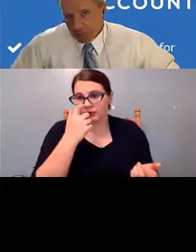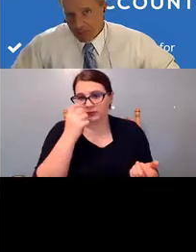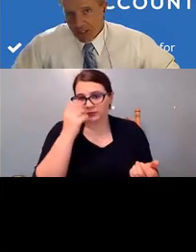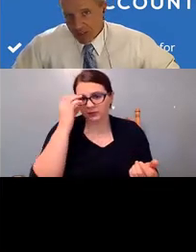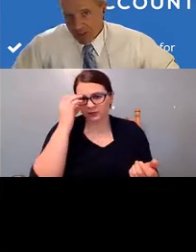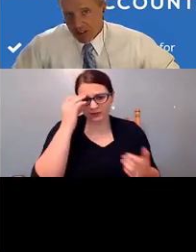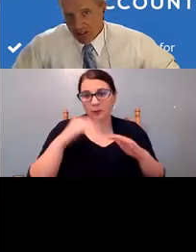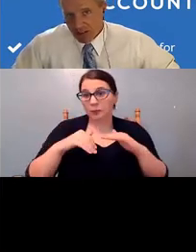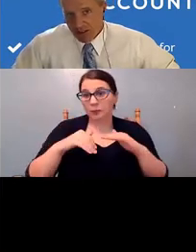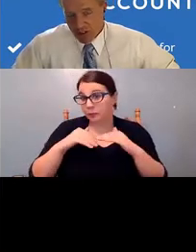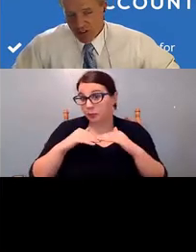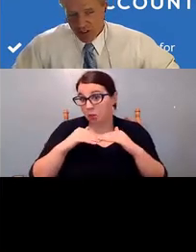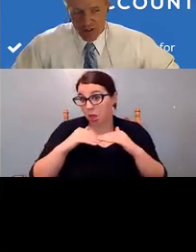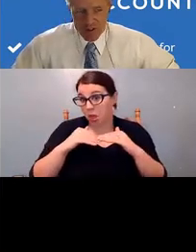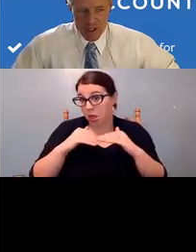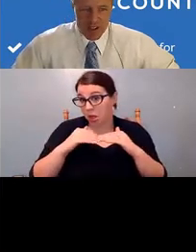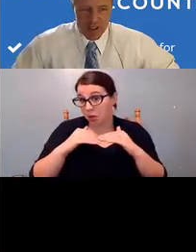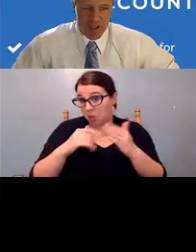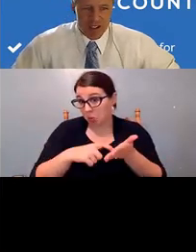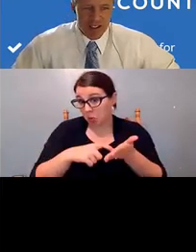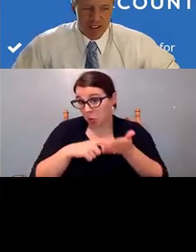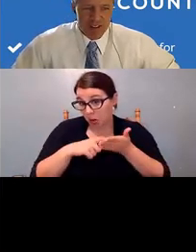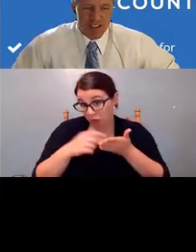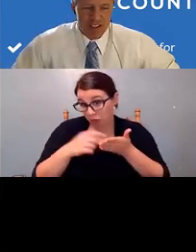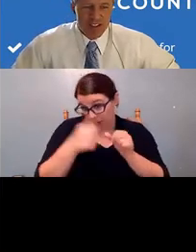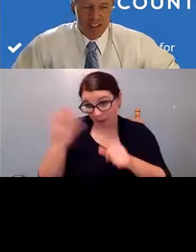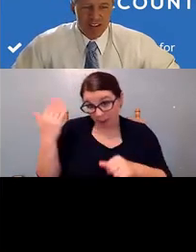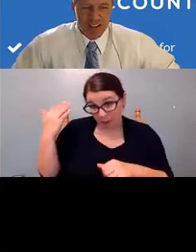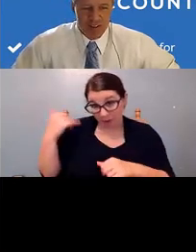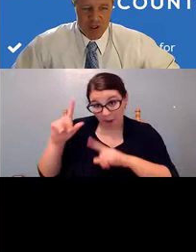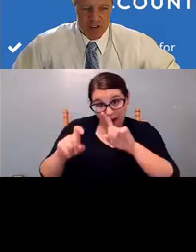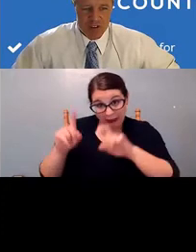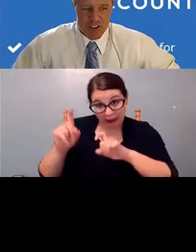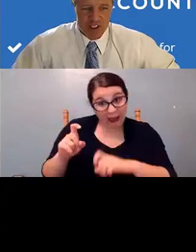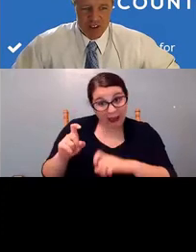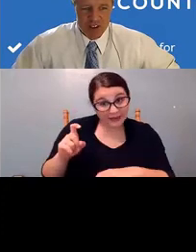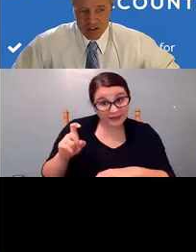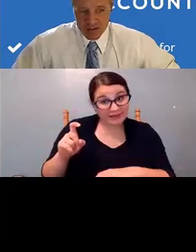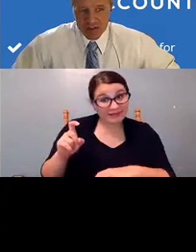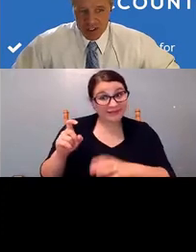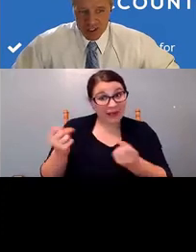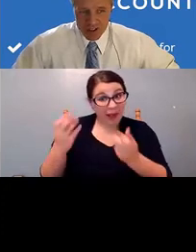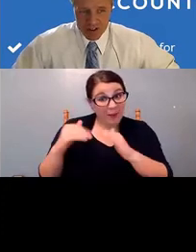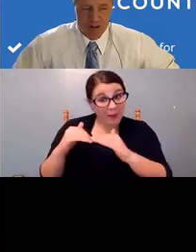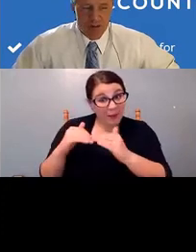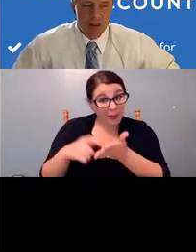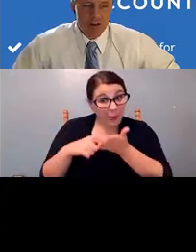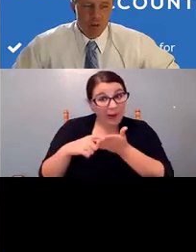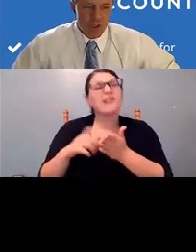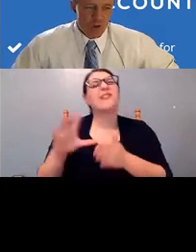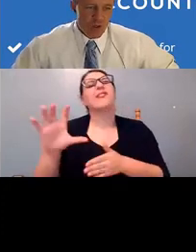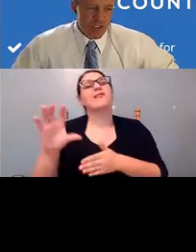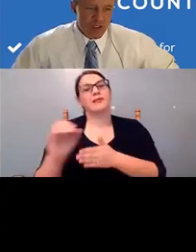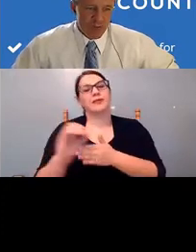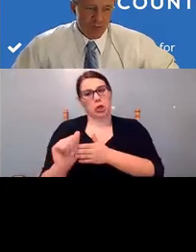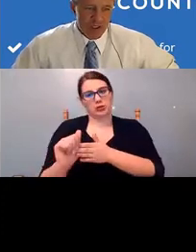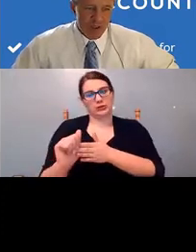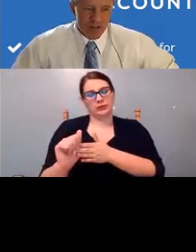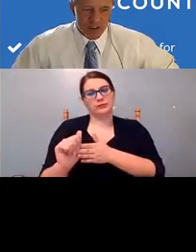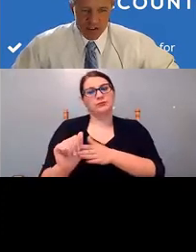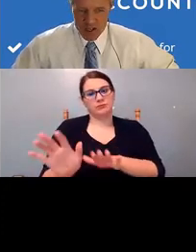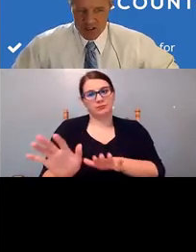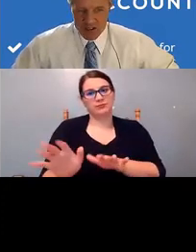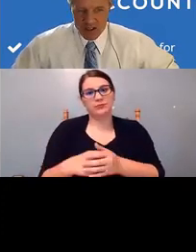initial, hint, hint, question that we had at the beginning of the presentation here is $50. We do like